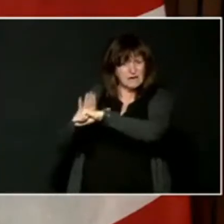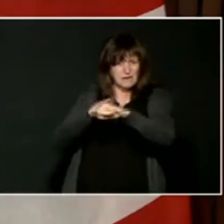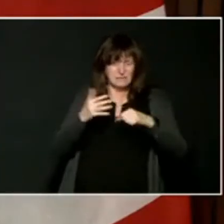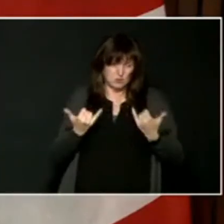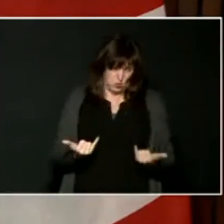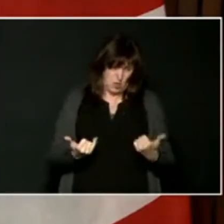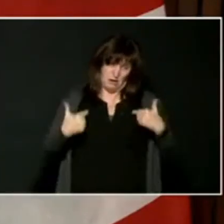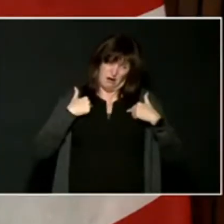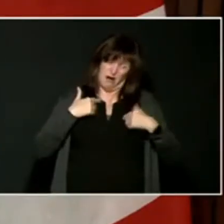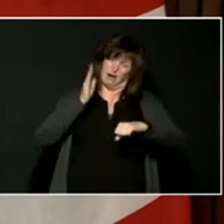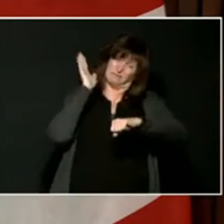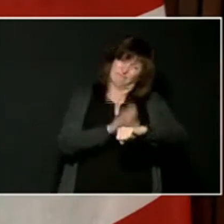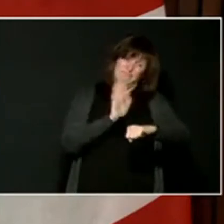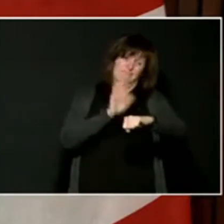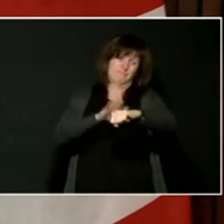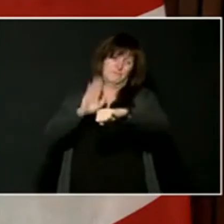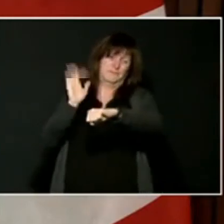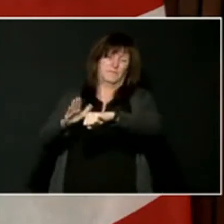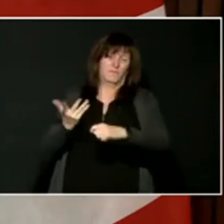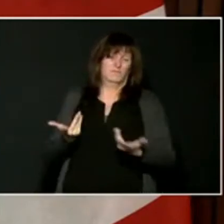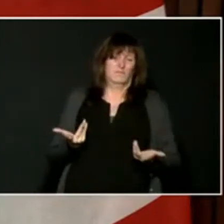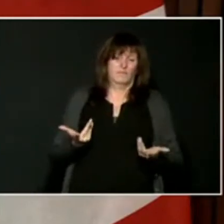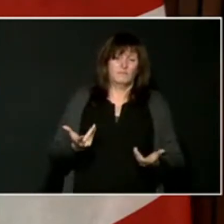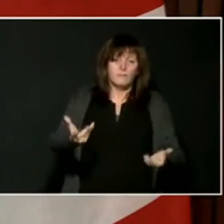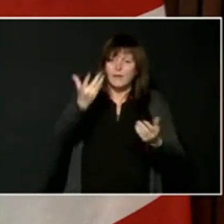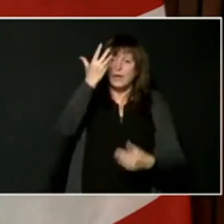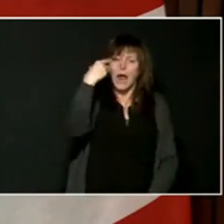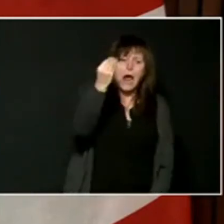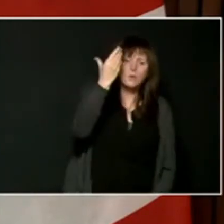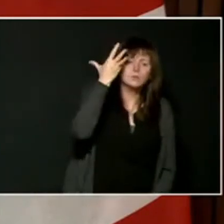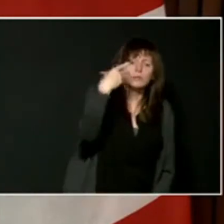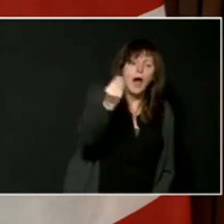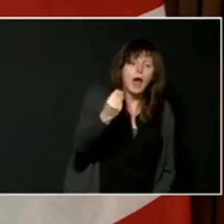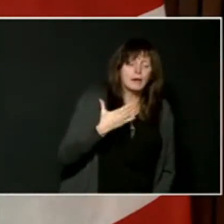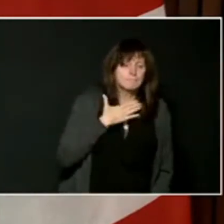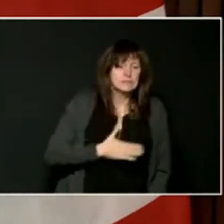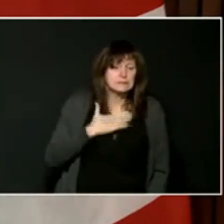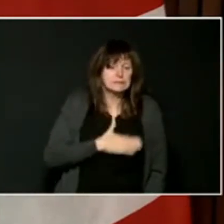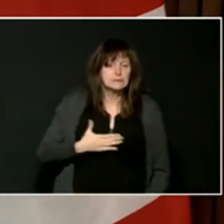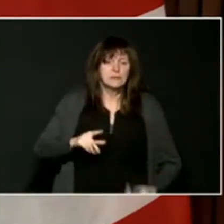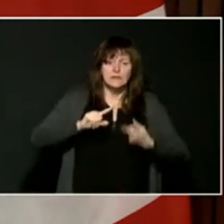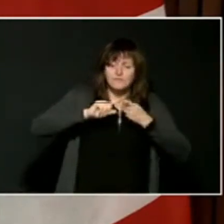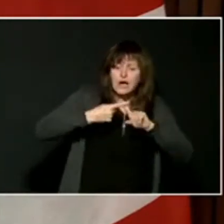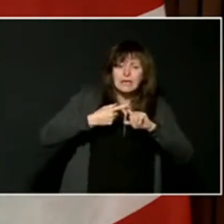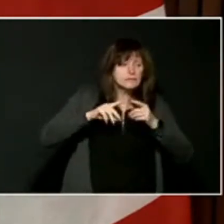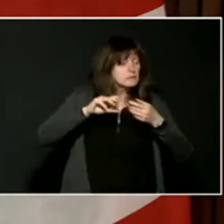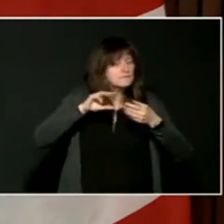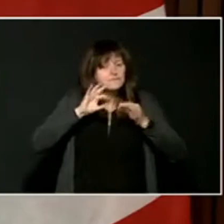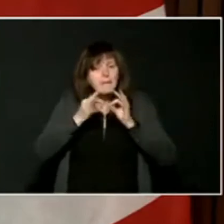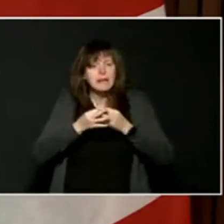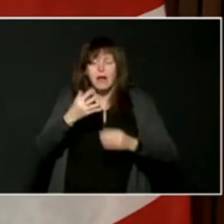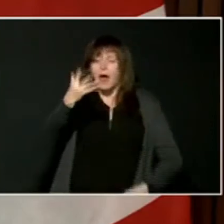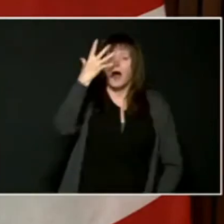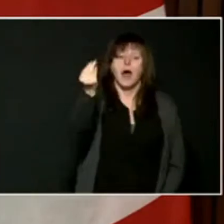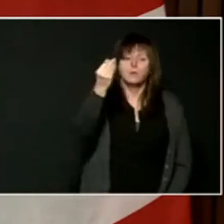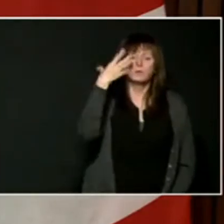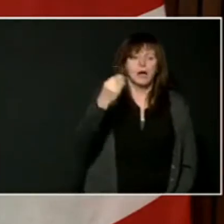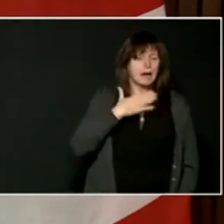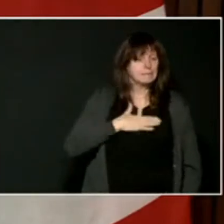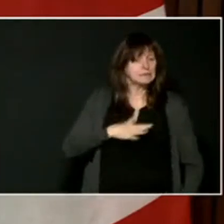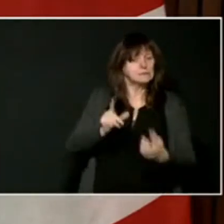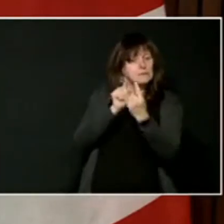to take it outside. See your friends and your family outside. Stay 2 meters away outside. And if you have to be closer, make sure you wear a